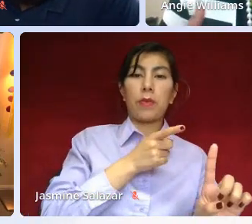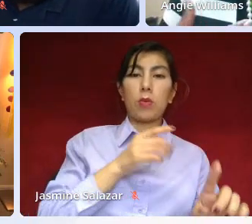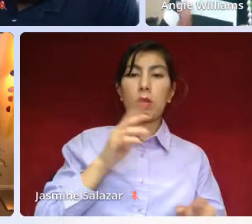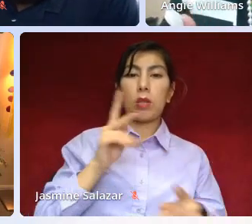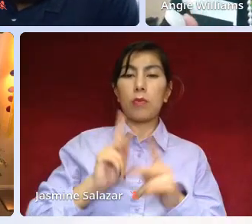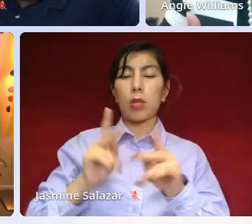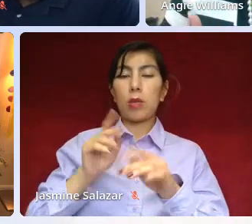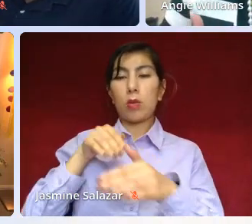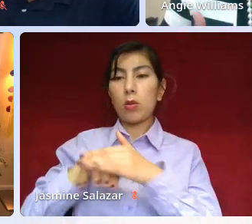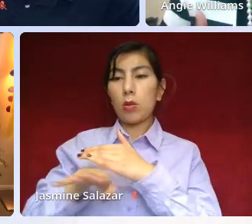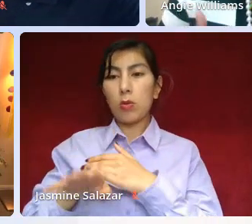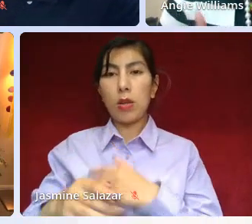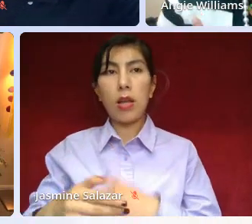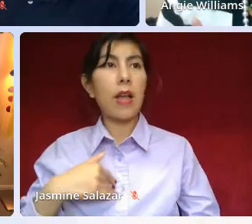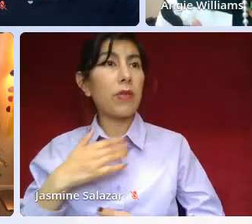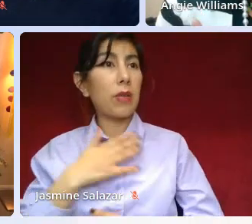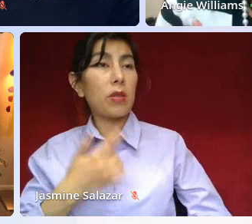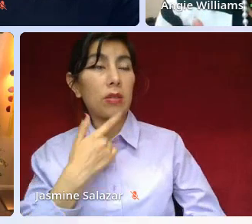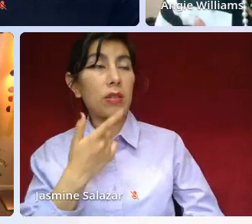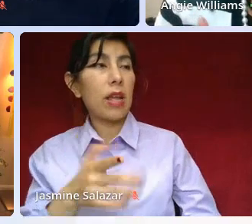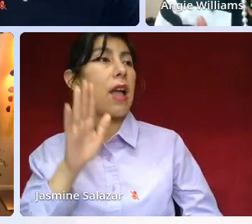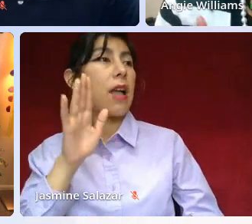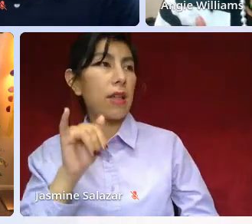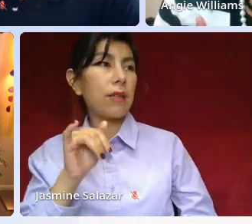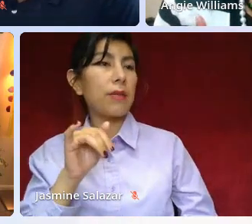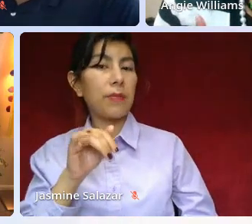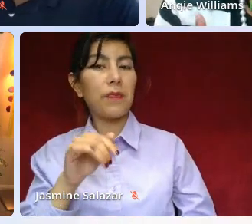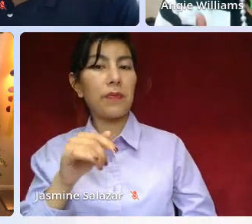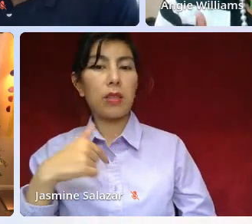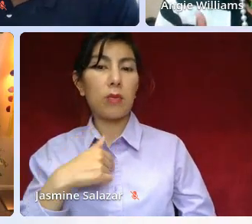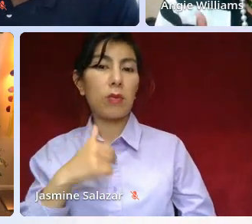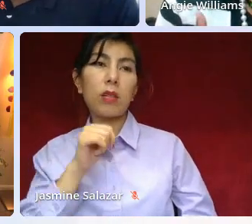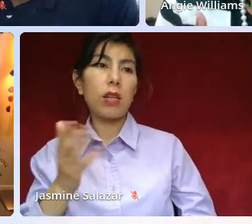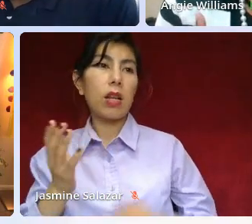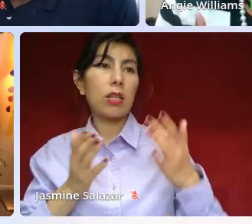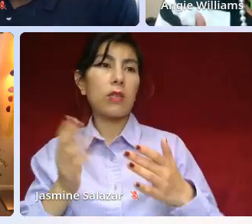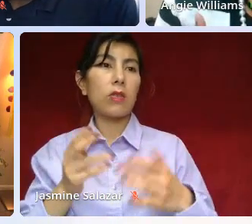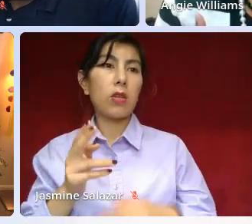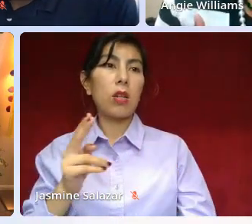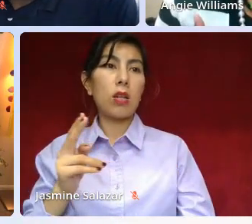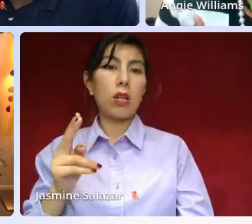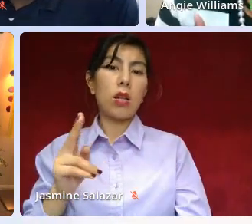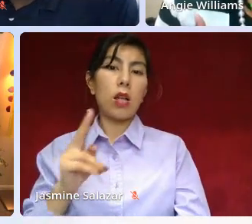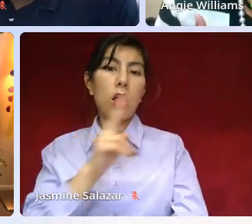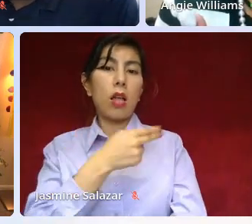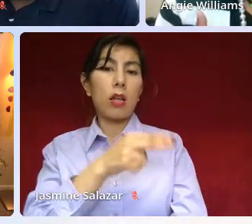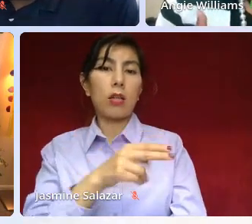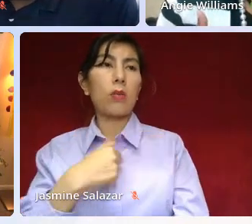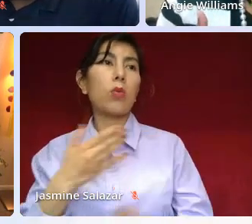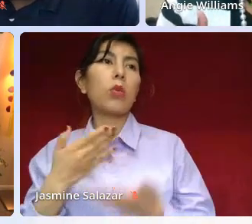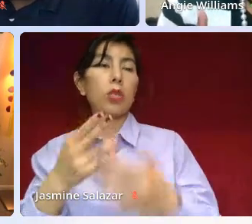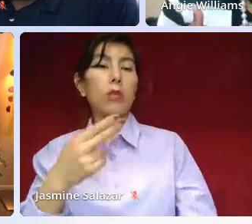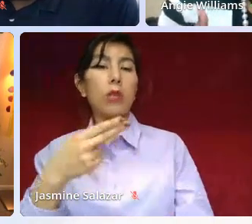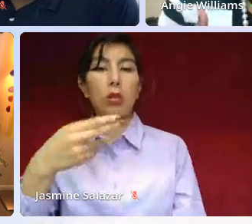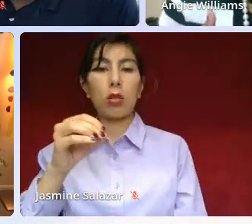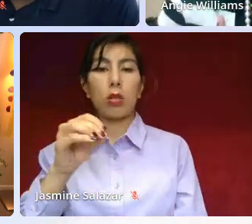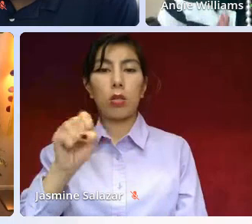the pleasure of saying, hey, we're not serving hospital here, we're serving hospitality. How about